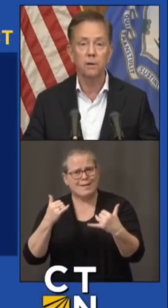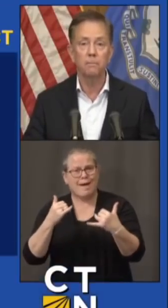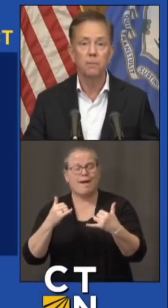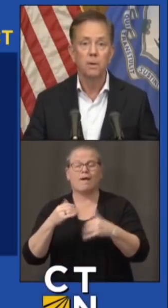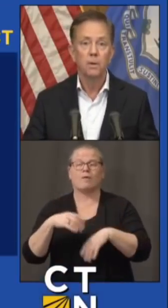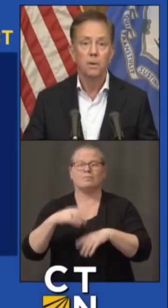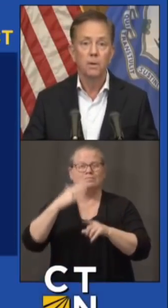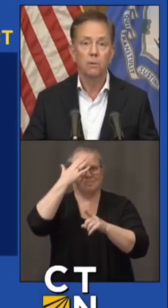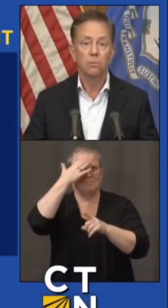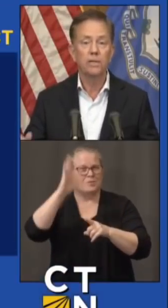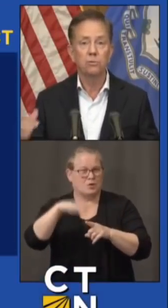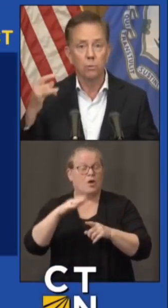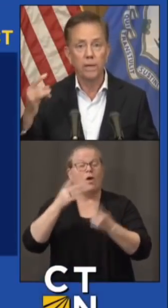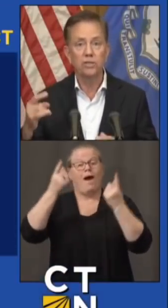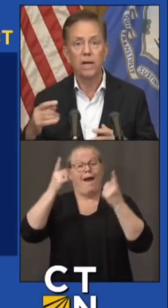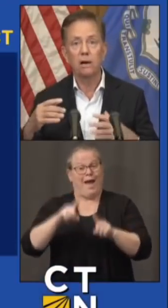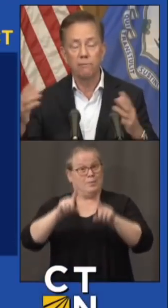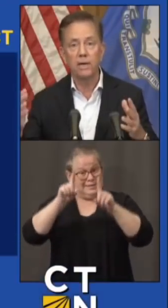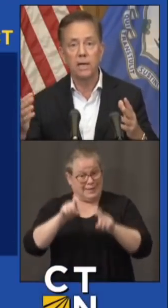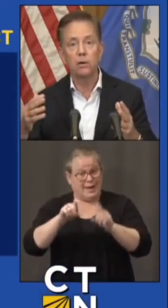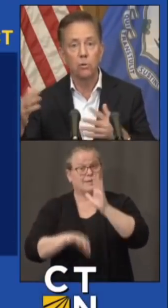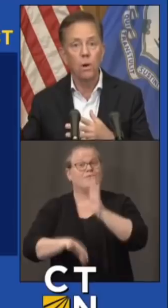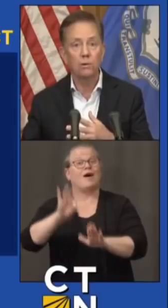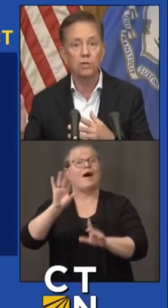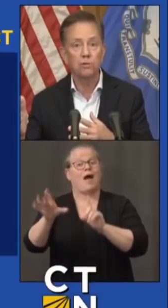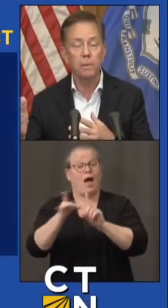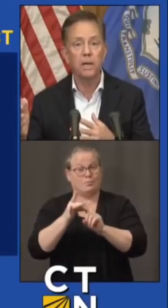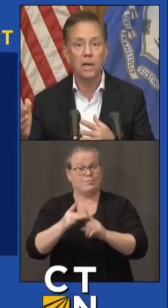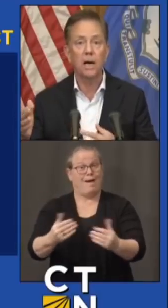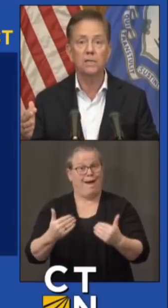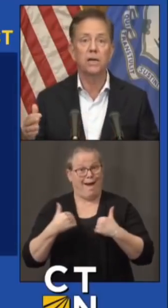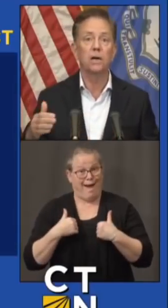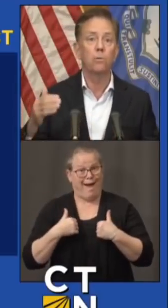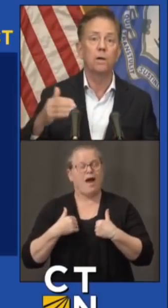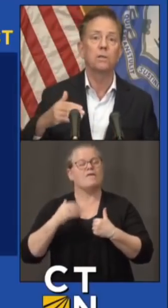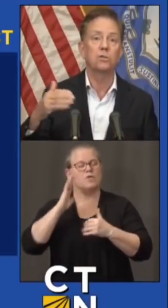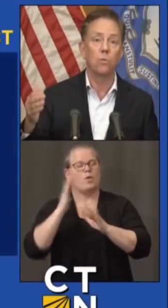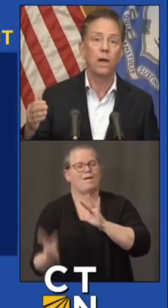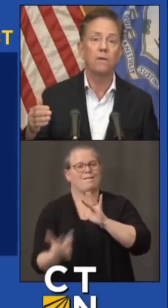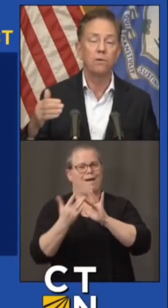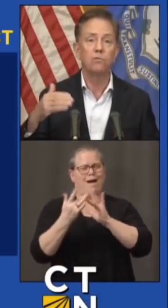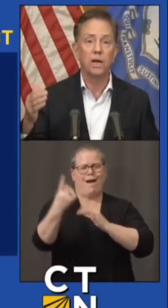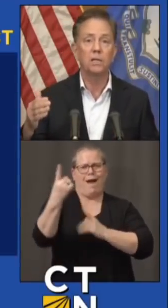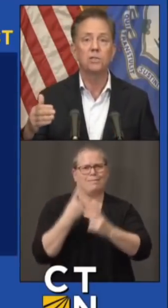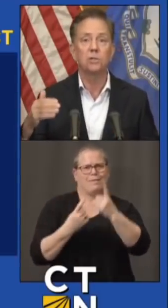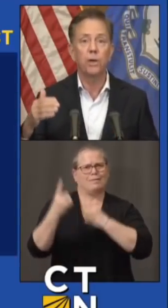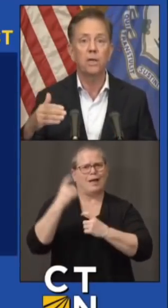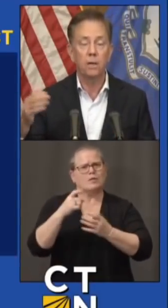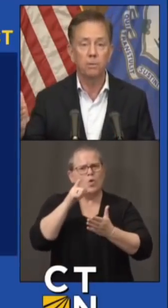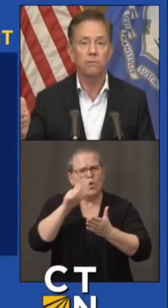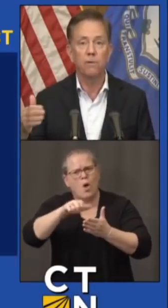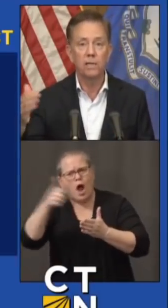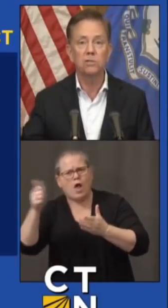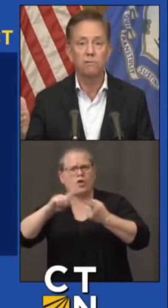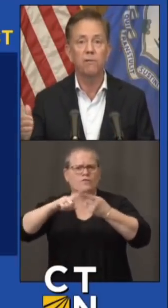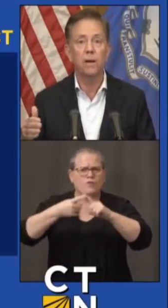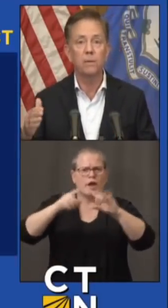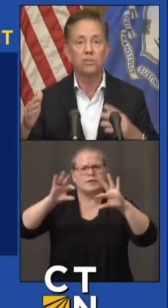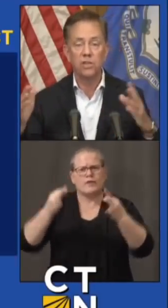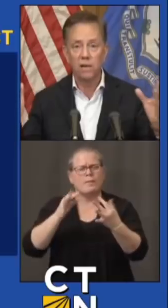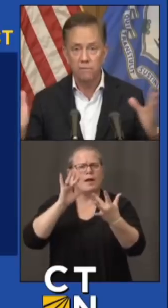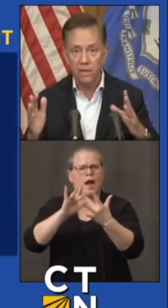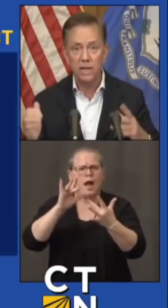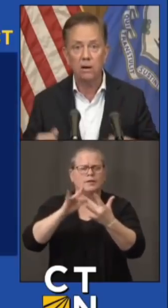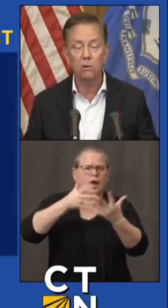positive, we'll reach out, find out who else you've been in contact with. It's a way, if you tell us, that we can keep your friends and